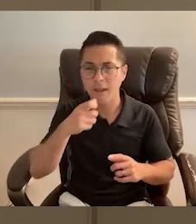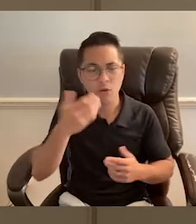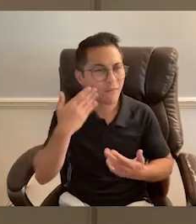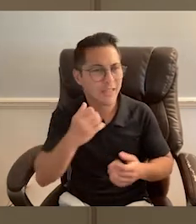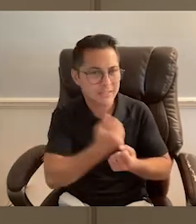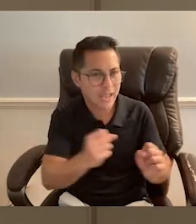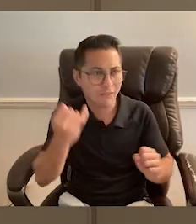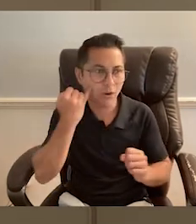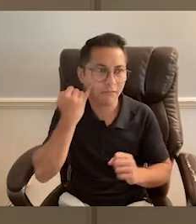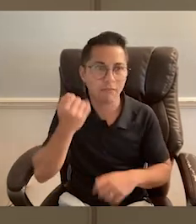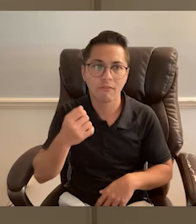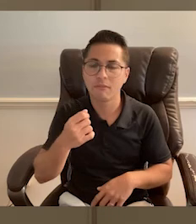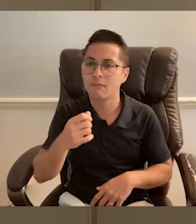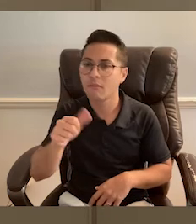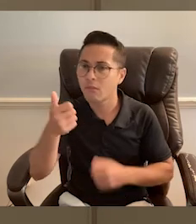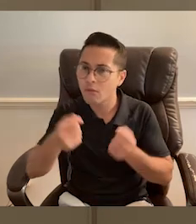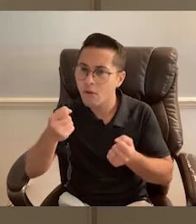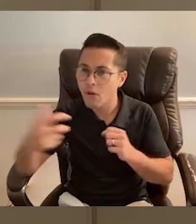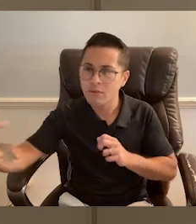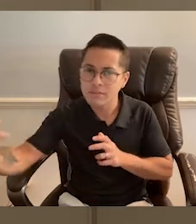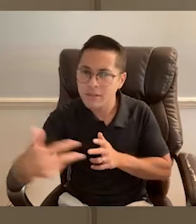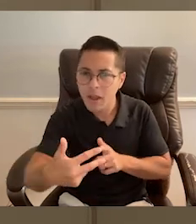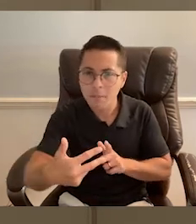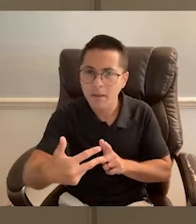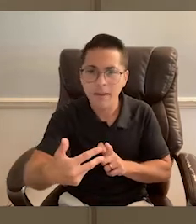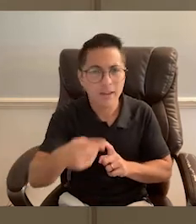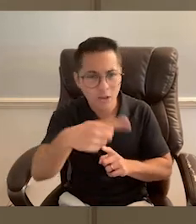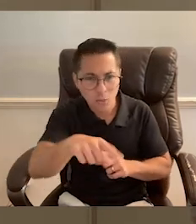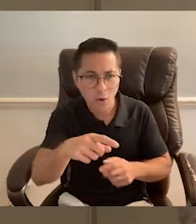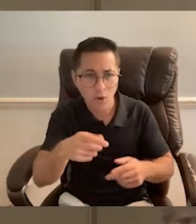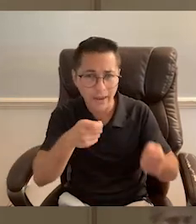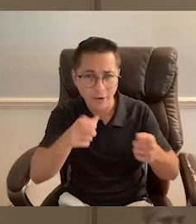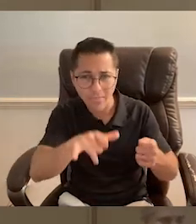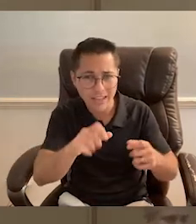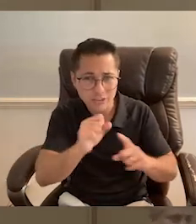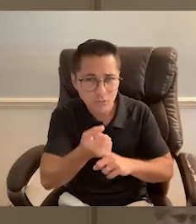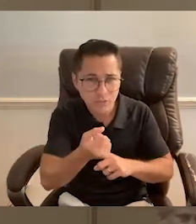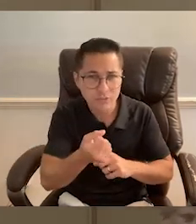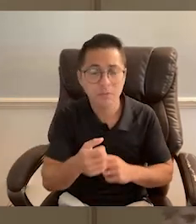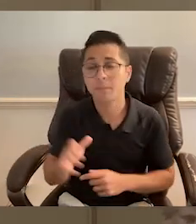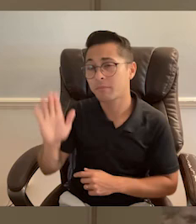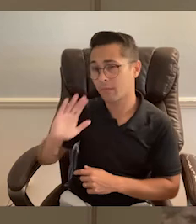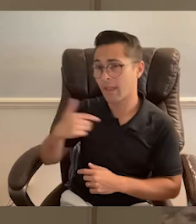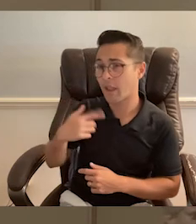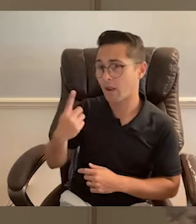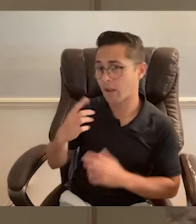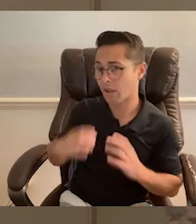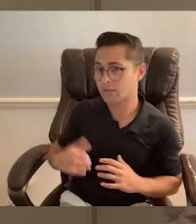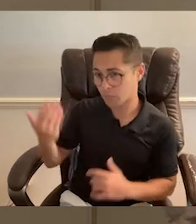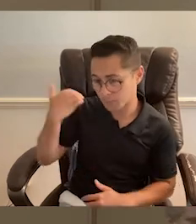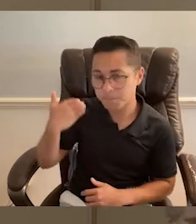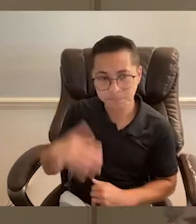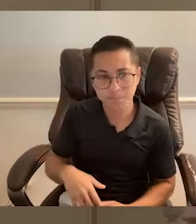call it a convergence accelerator, but it's really bringing people together, finding out what those needs are. But we are focused